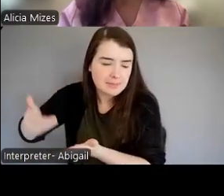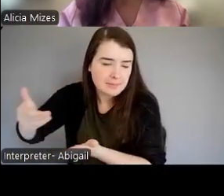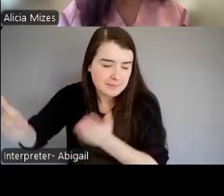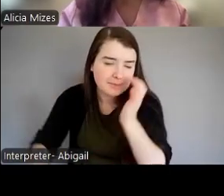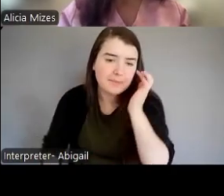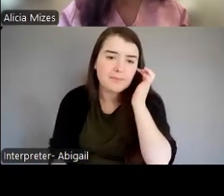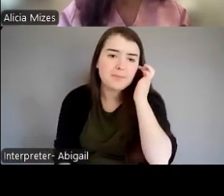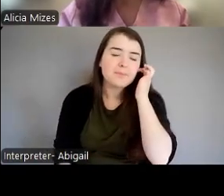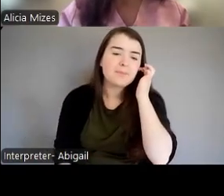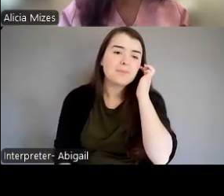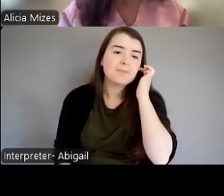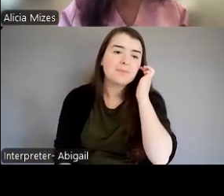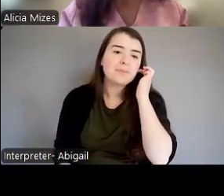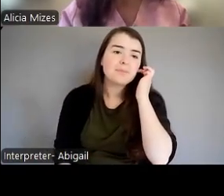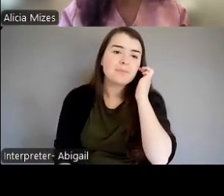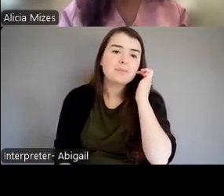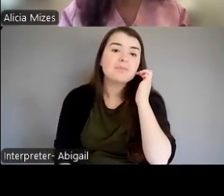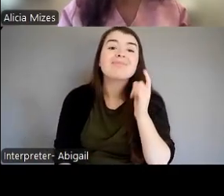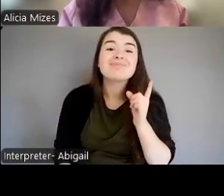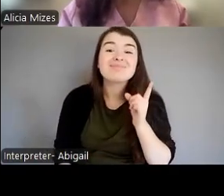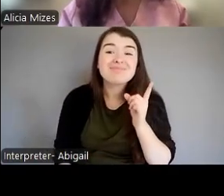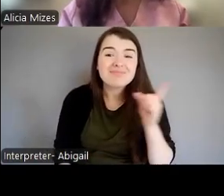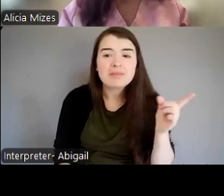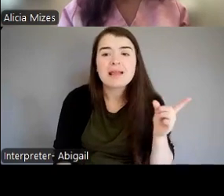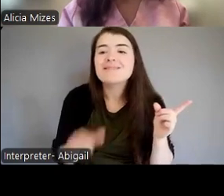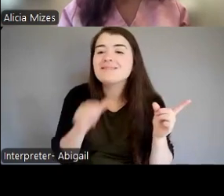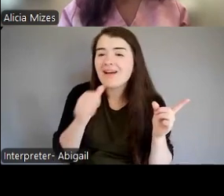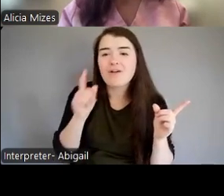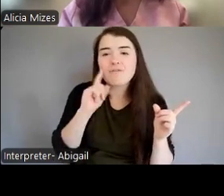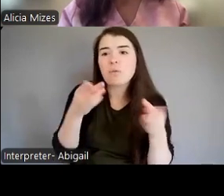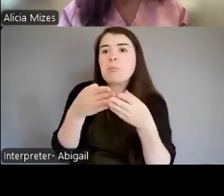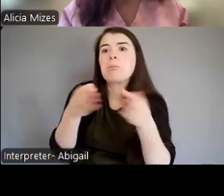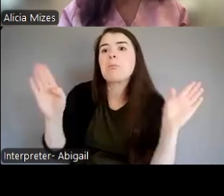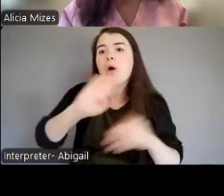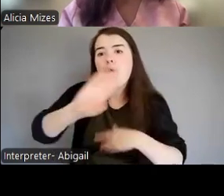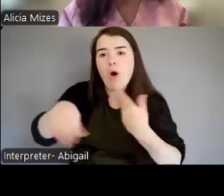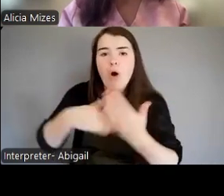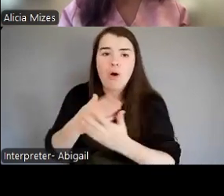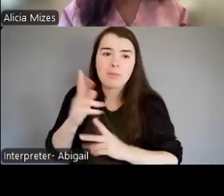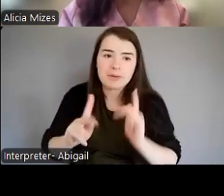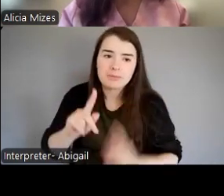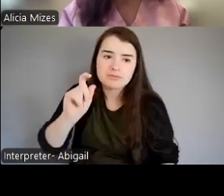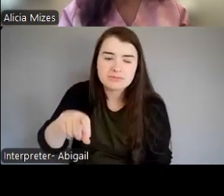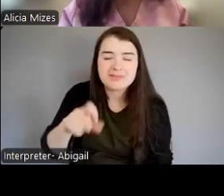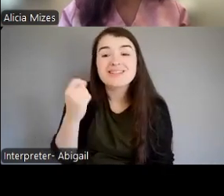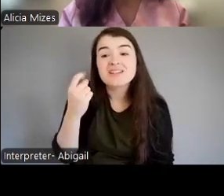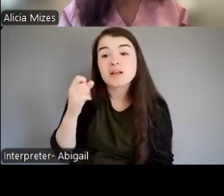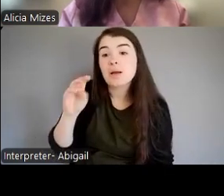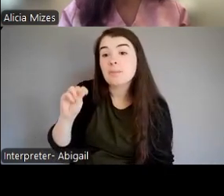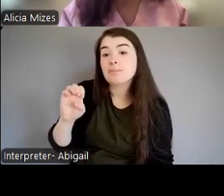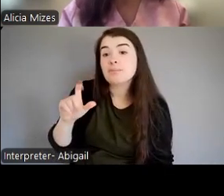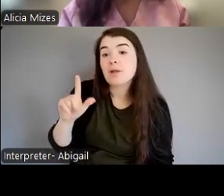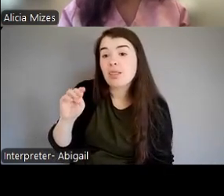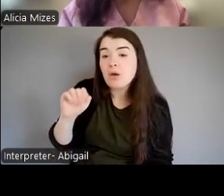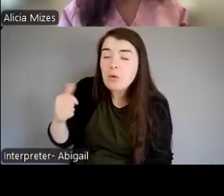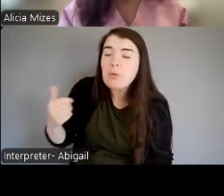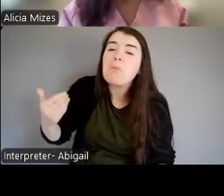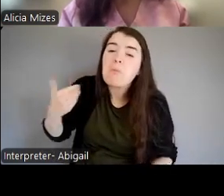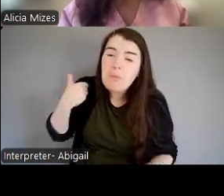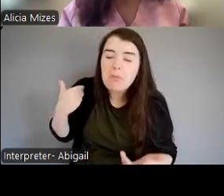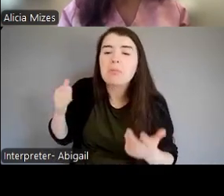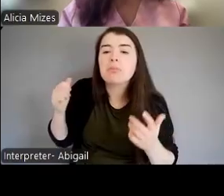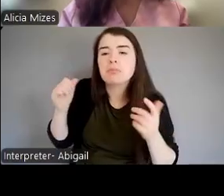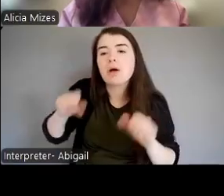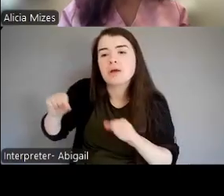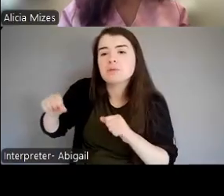is this is not needed for the general public. So melanoma can carry genetic risk factors. So we